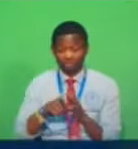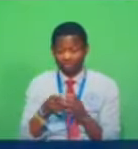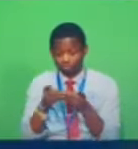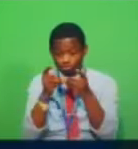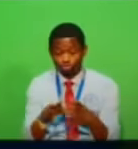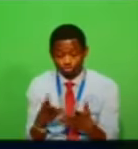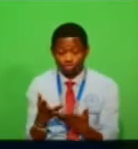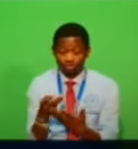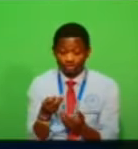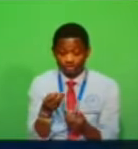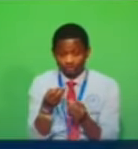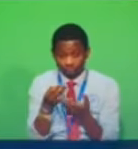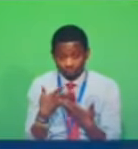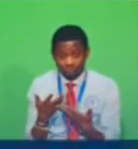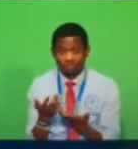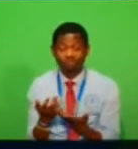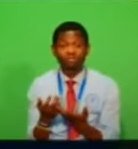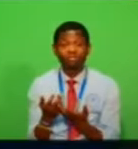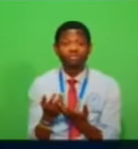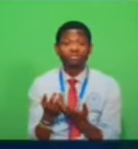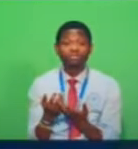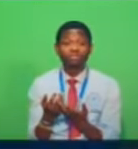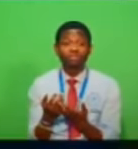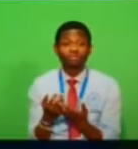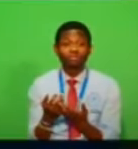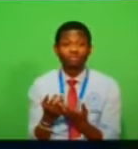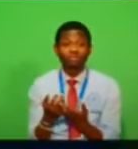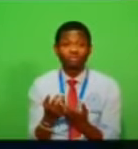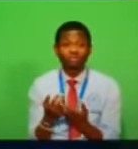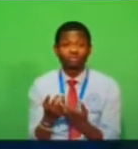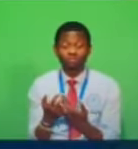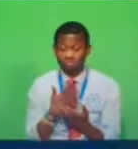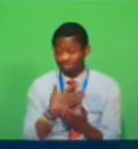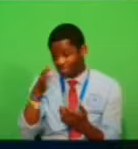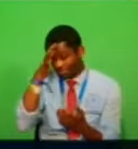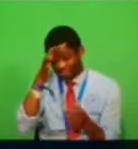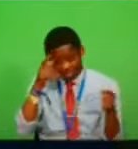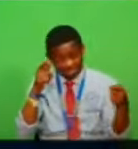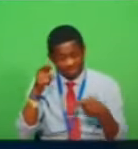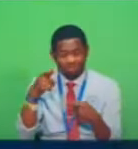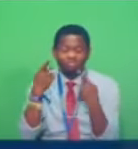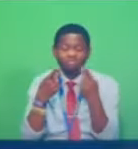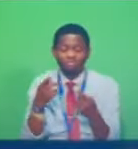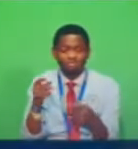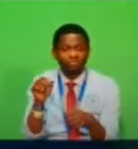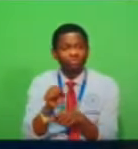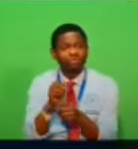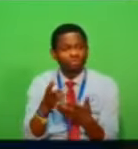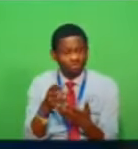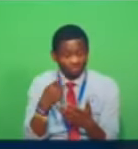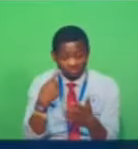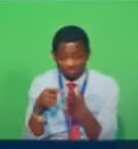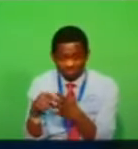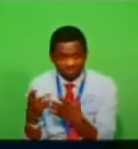at that time they picked 4 people, and by the grace of God, I was one of the 4. When we got there, my father came to visit the company just to check out